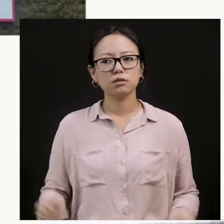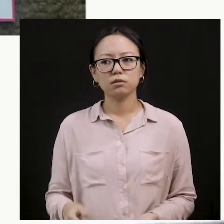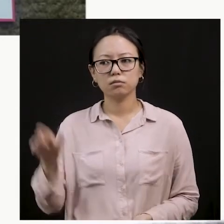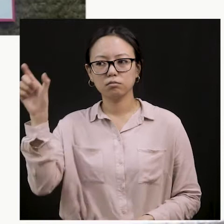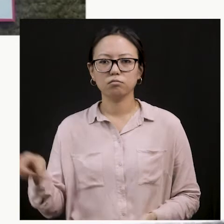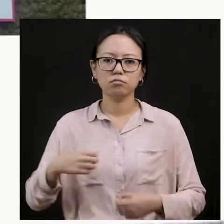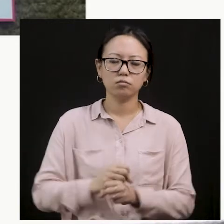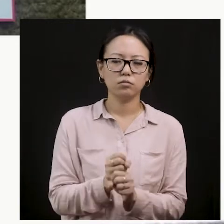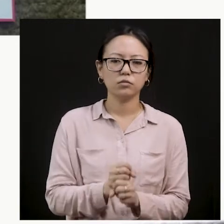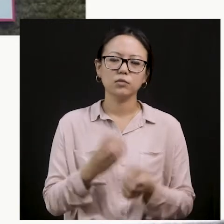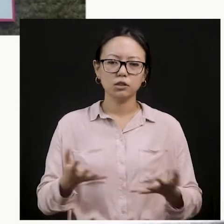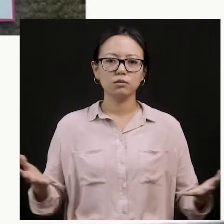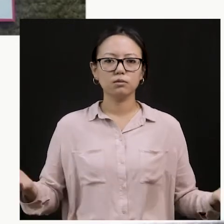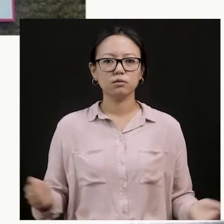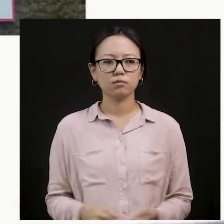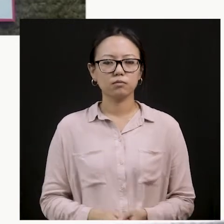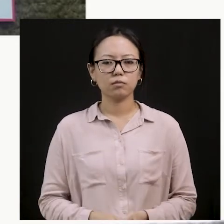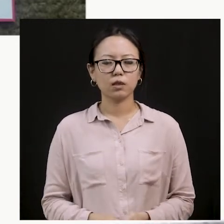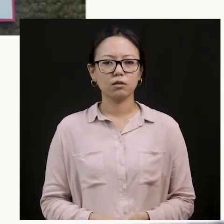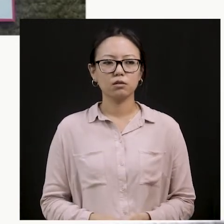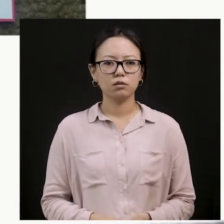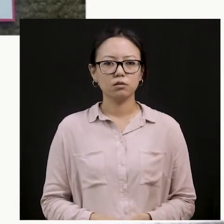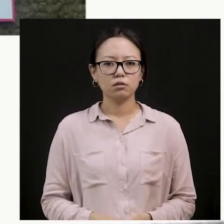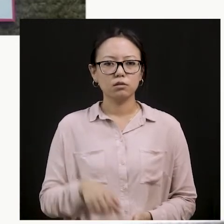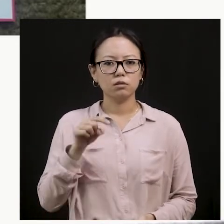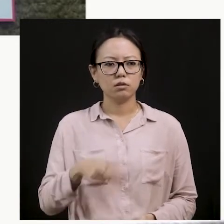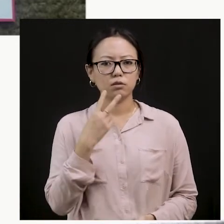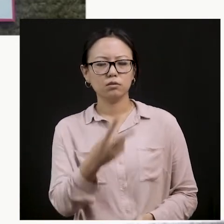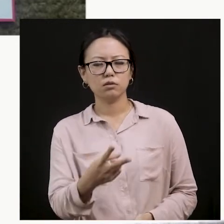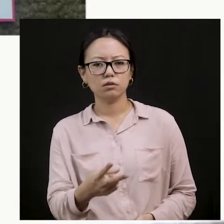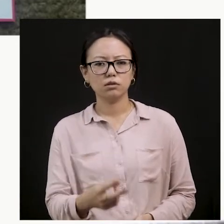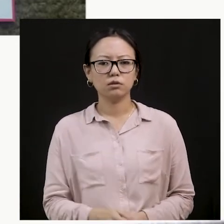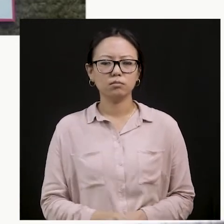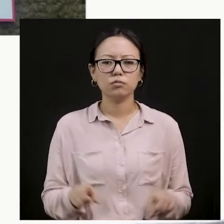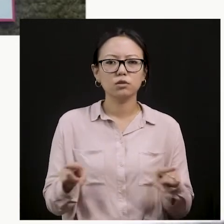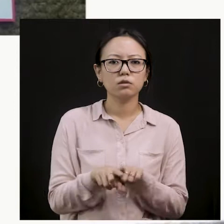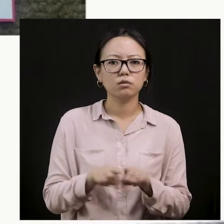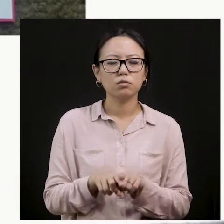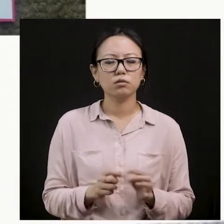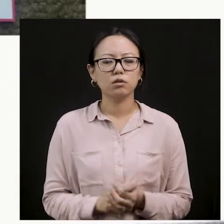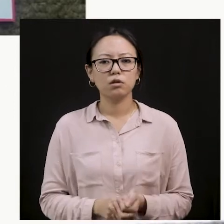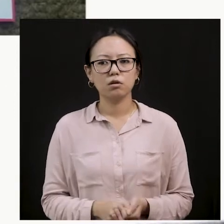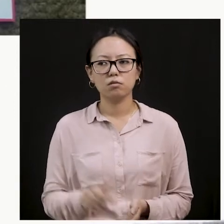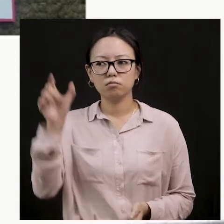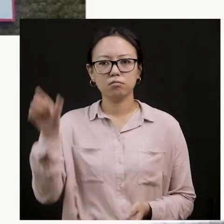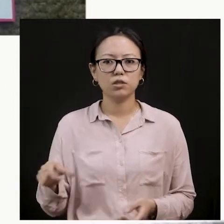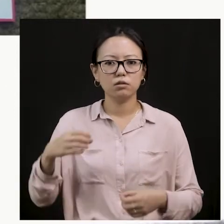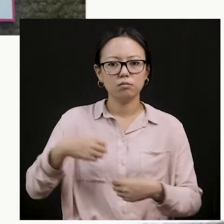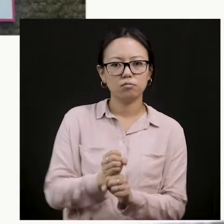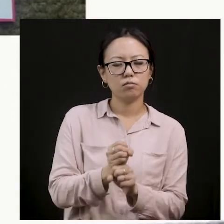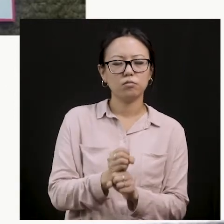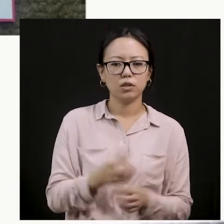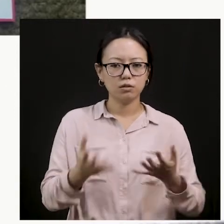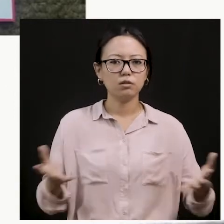things. So we will see examples of the man-made things. Okay? We